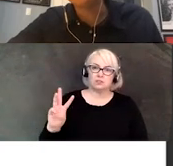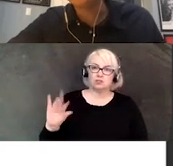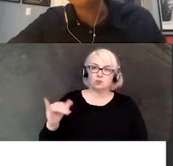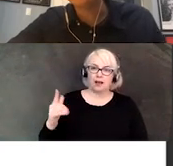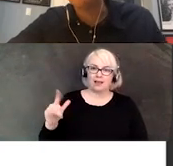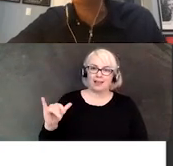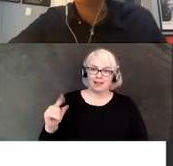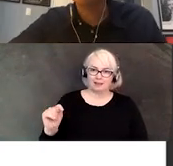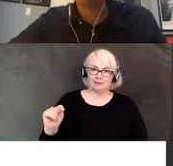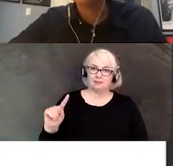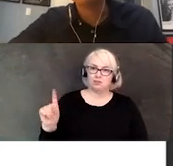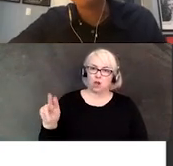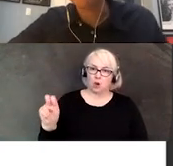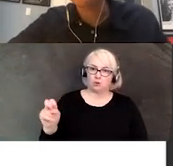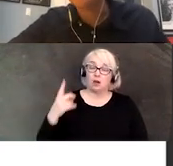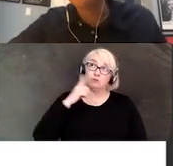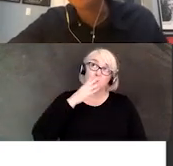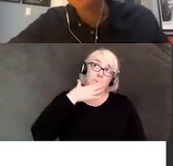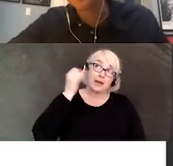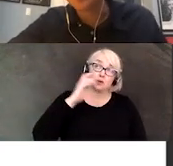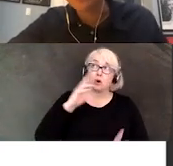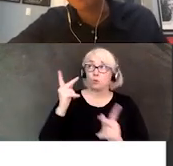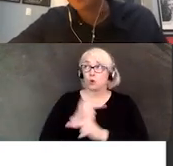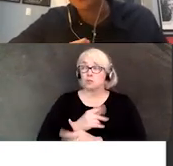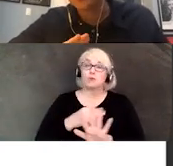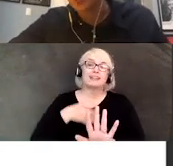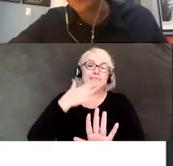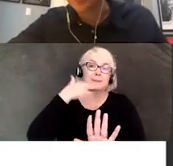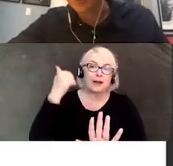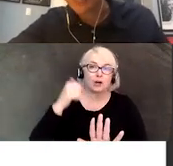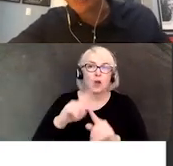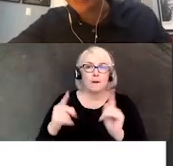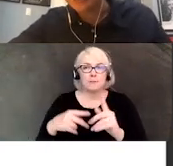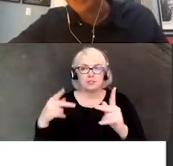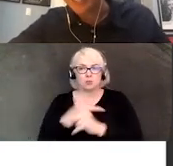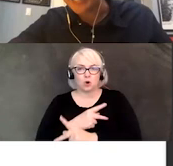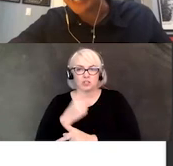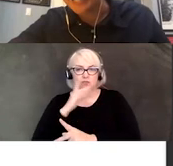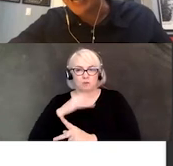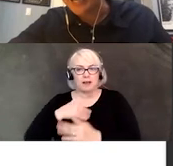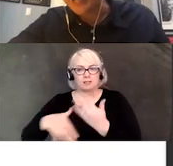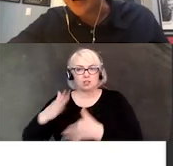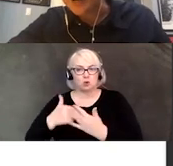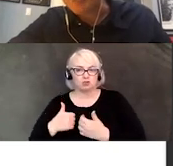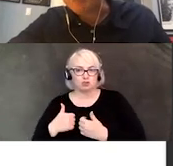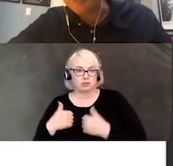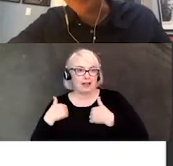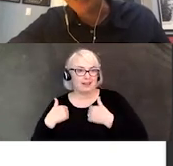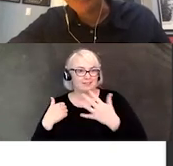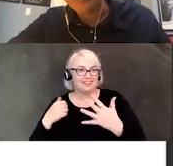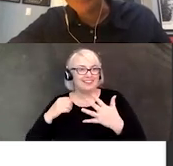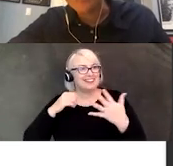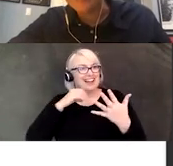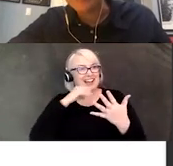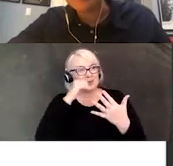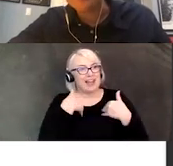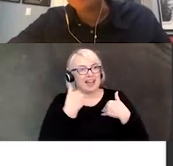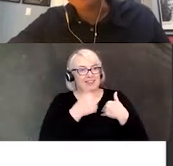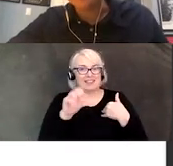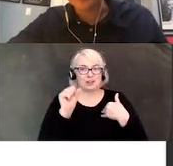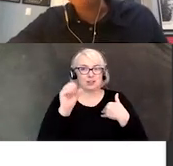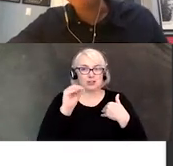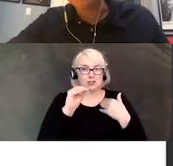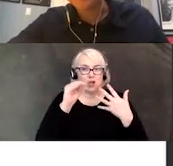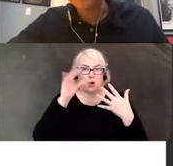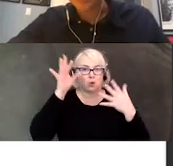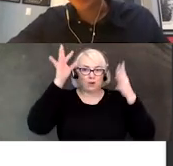better or worse, like, well, for better, but for worse for my social life, like so ingrained in my head, um, that, that